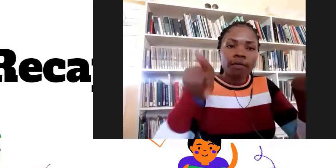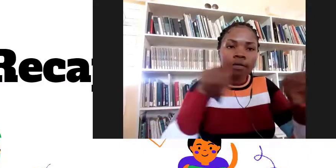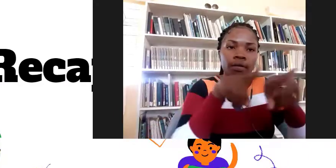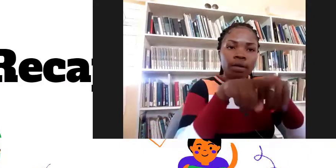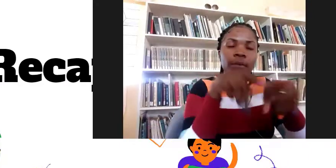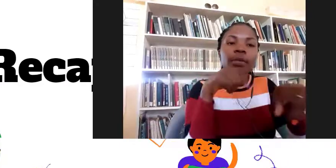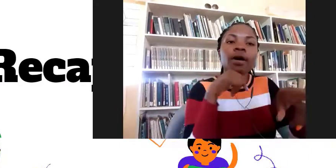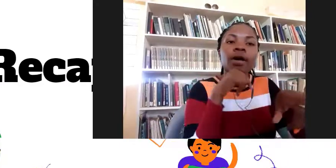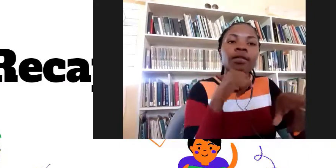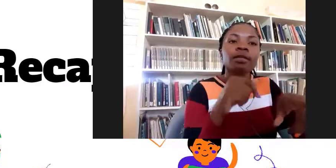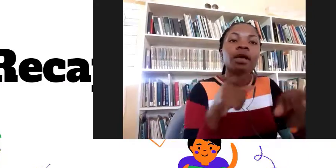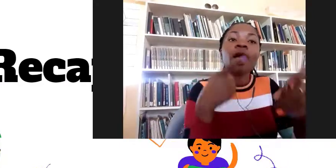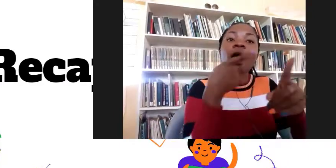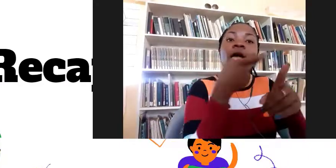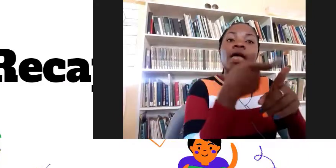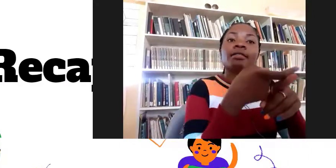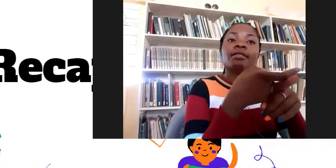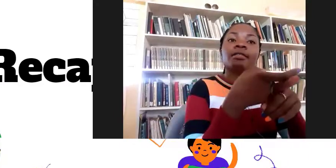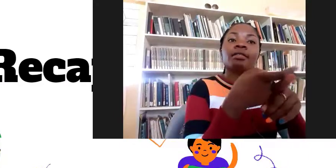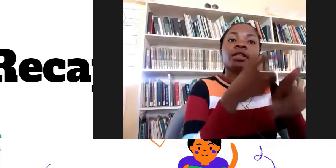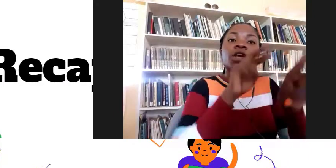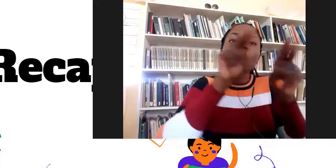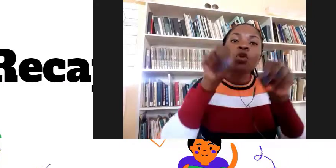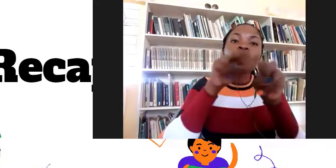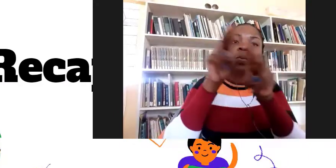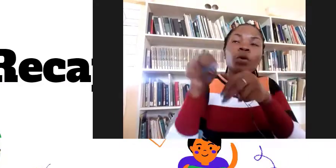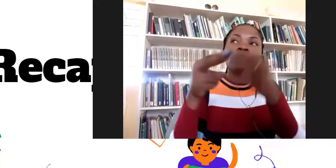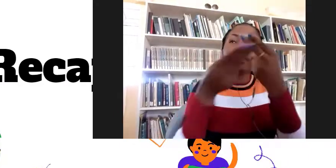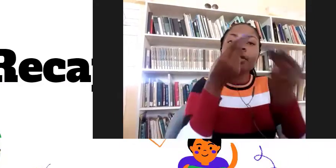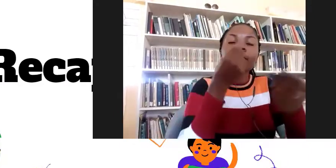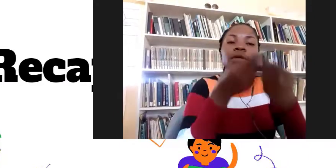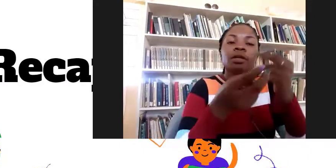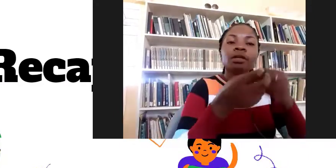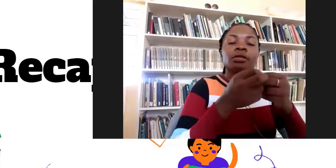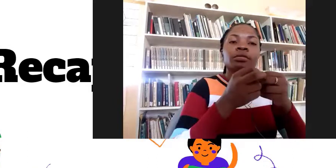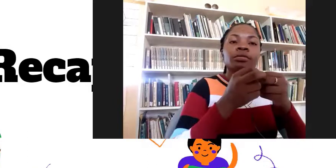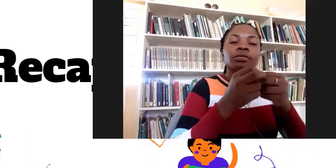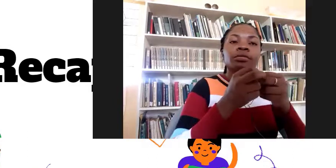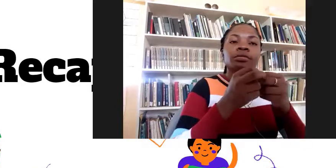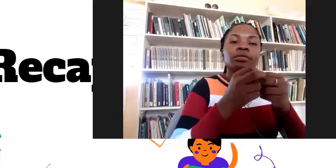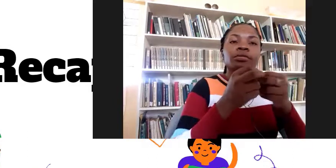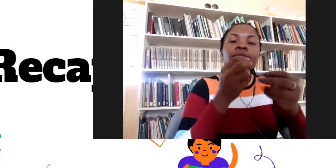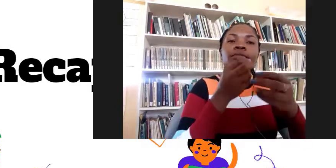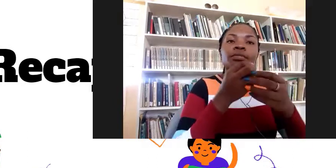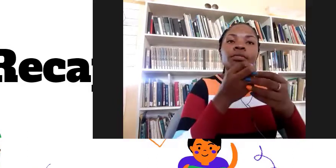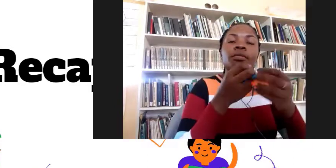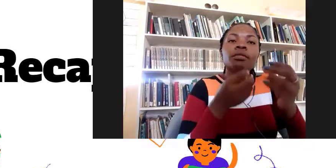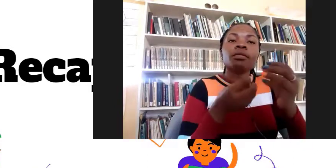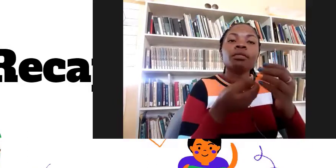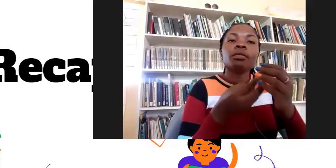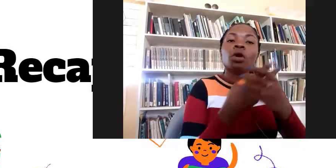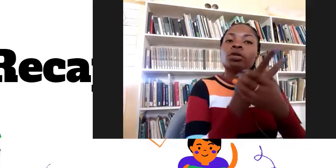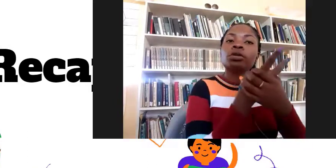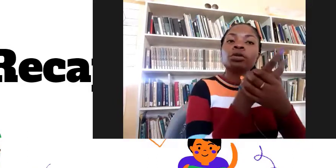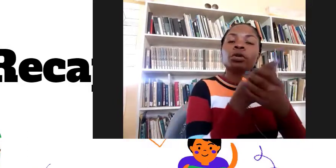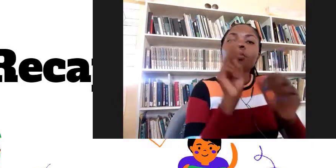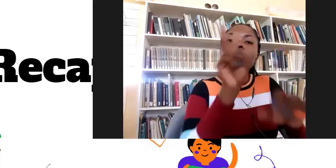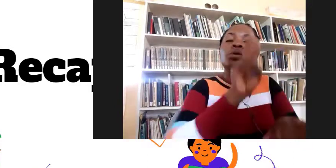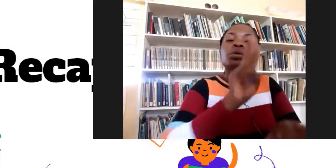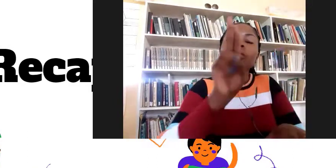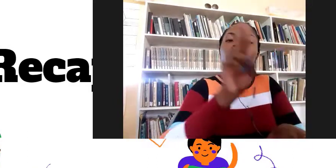using odd number multiplied by odd number. For example,